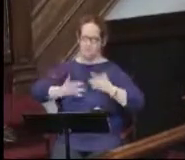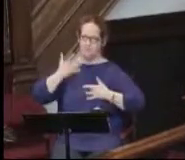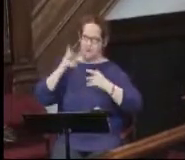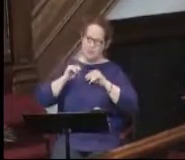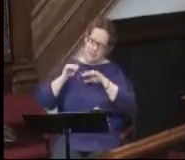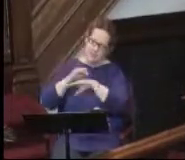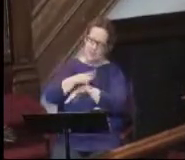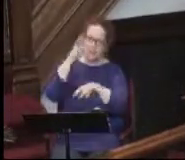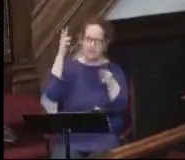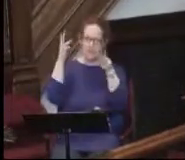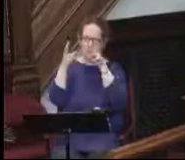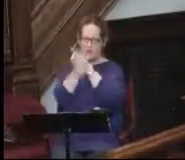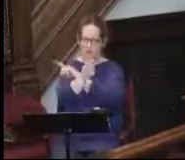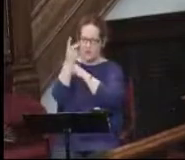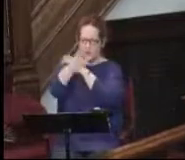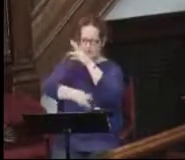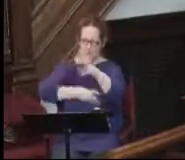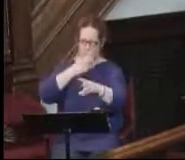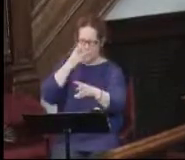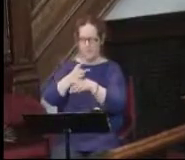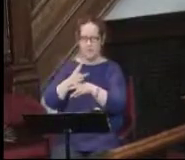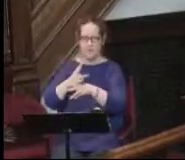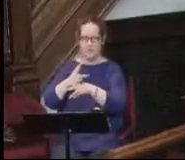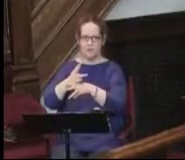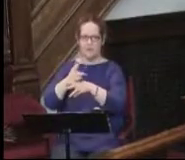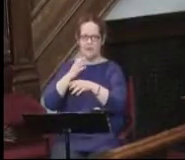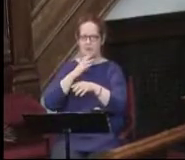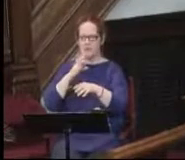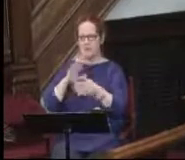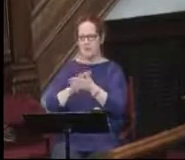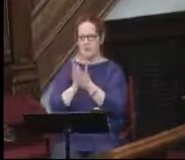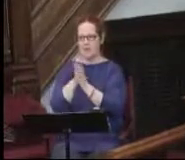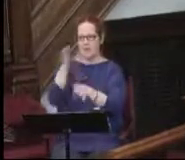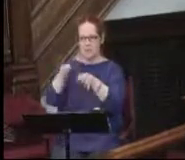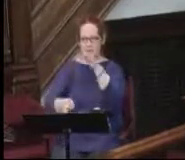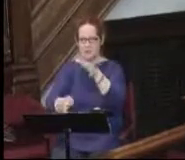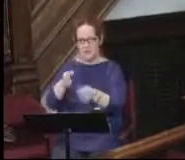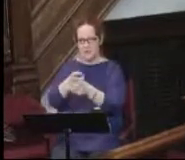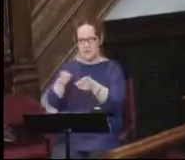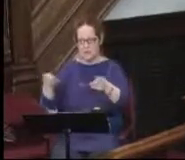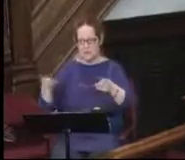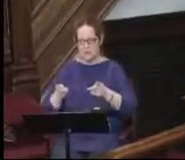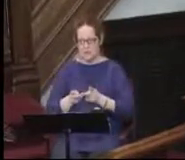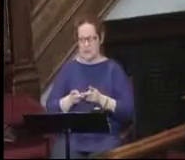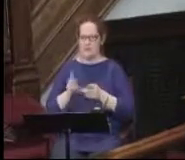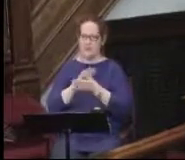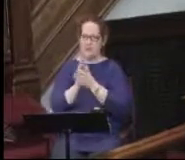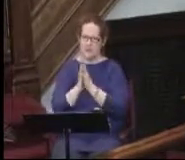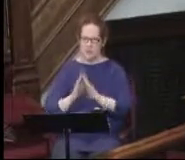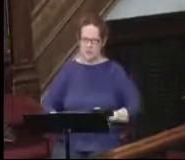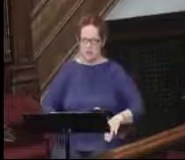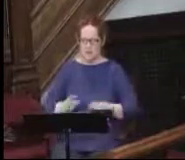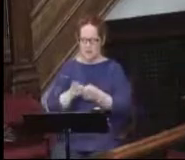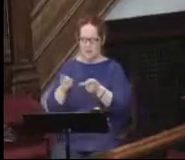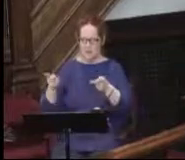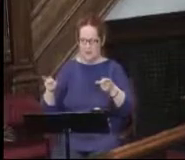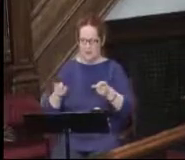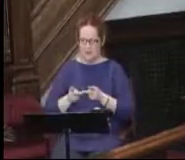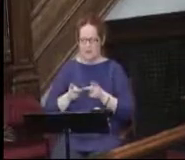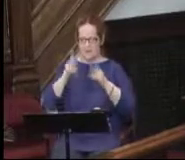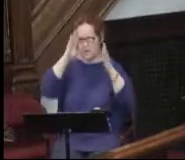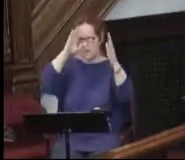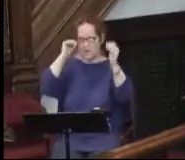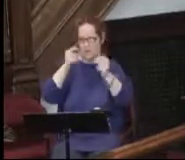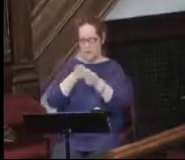transformers who want to transform the world into being a just place and a peaceful place and a